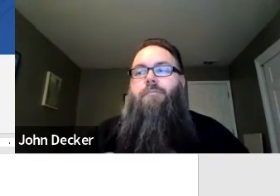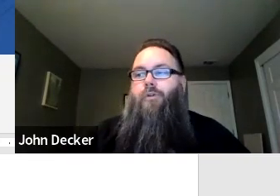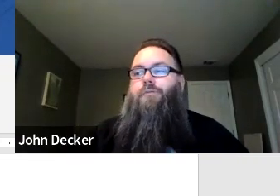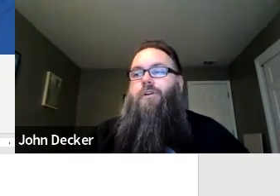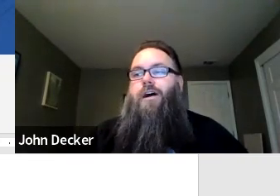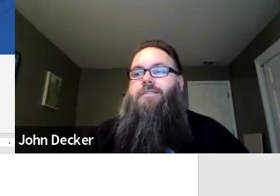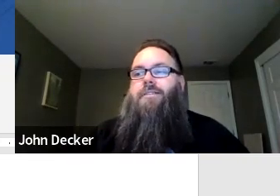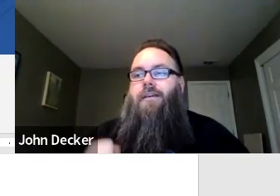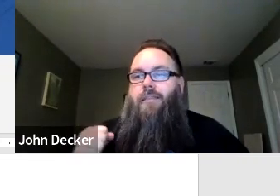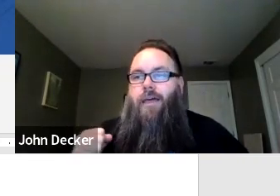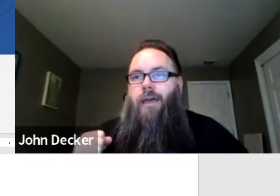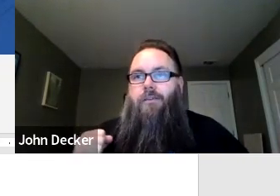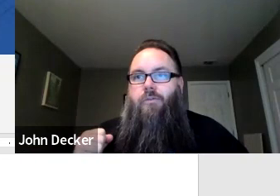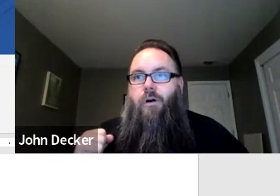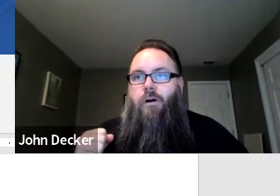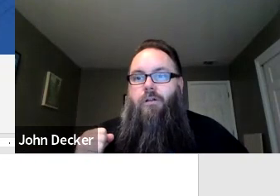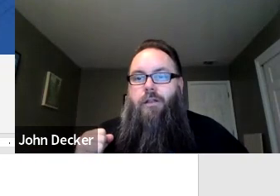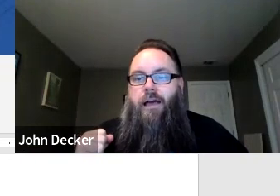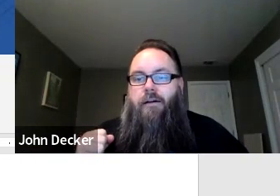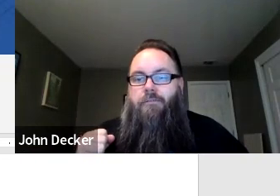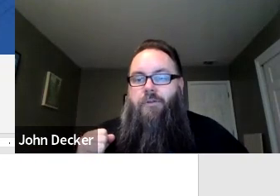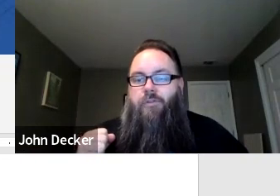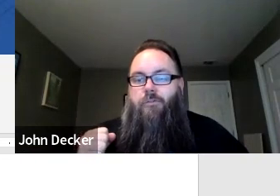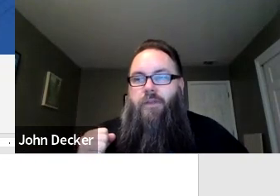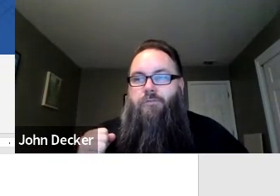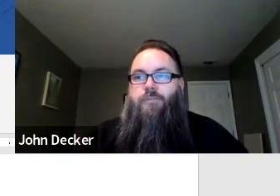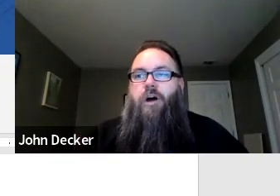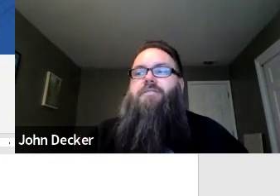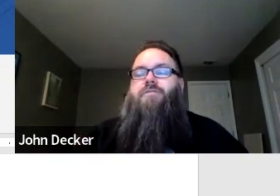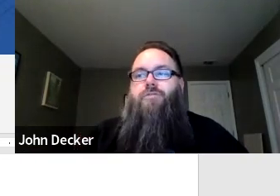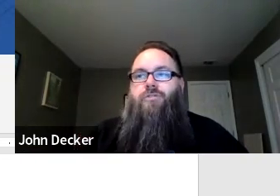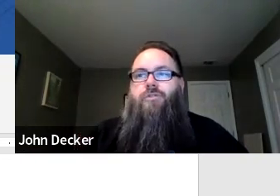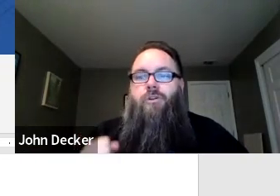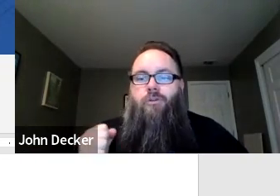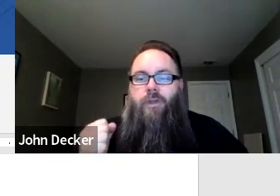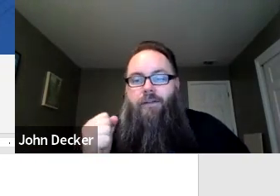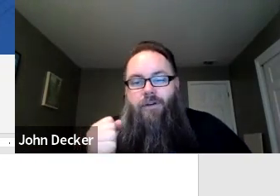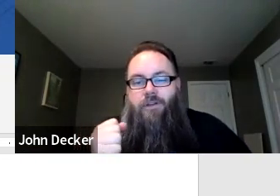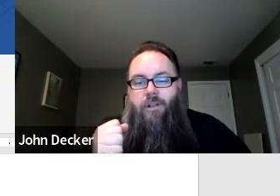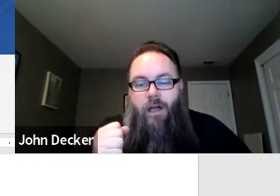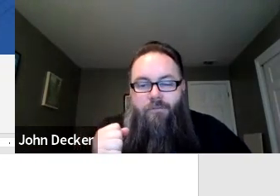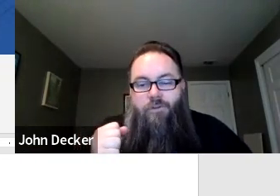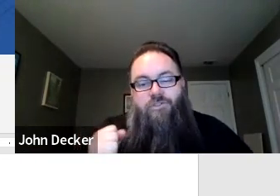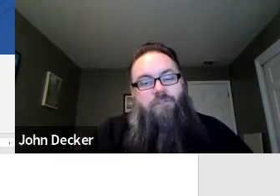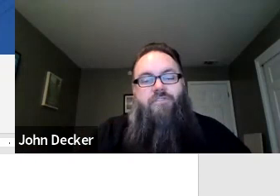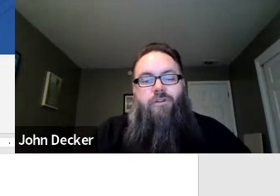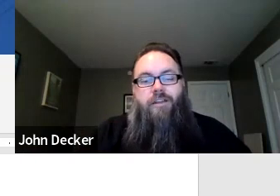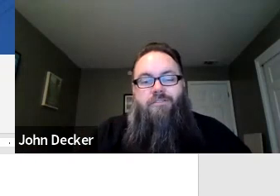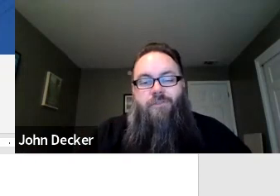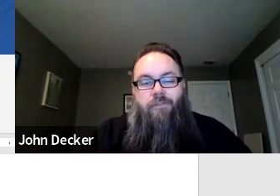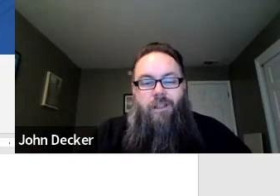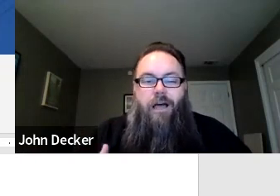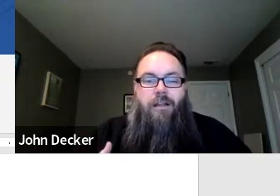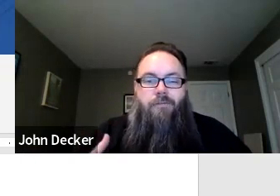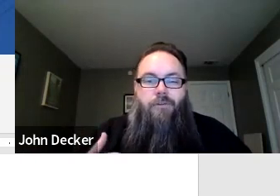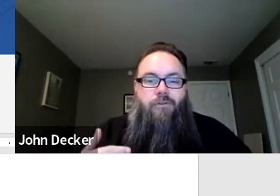it is very important for us that you all have people that are being responsive to you. We have a lot of new service